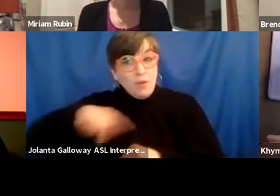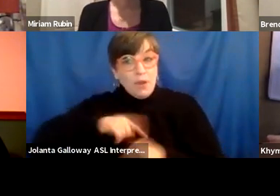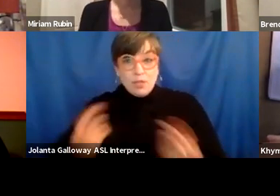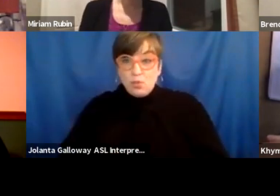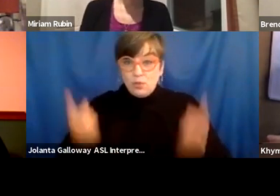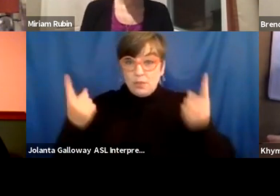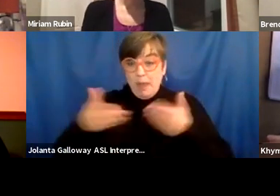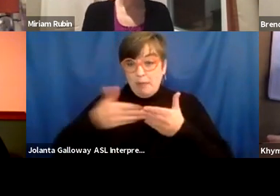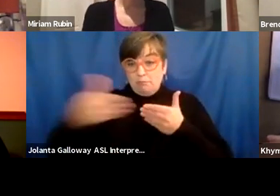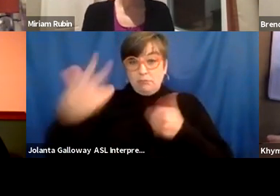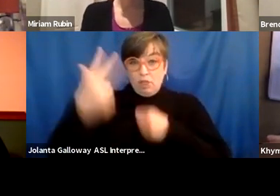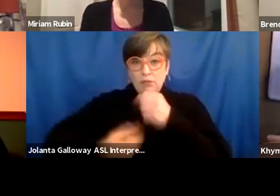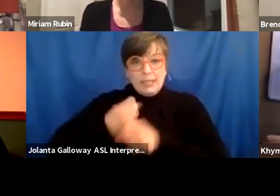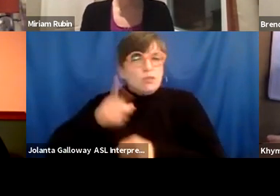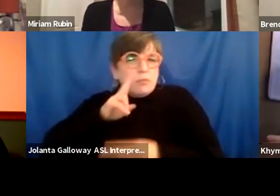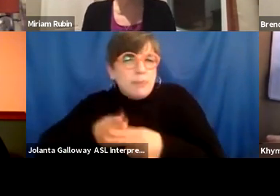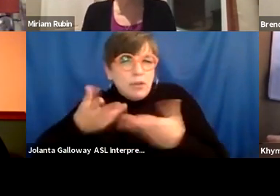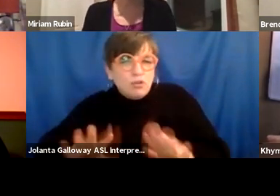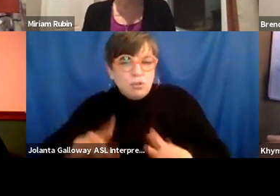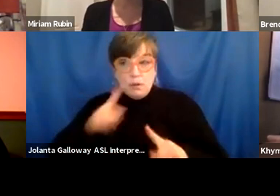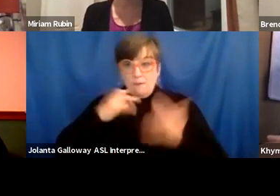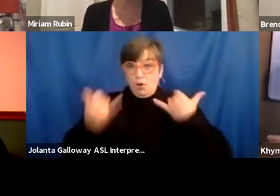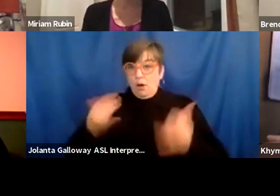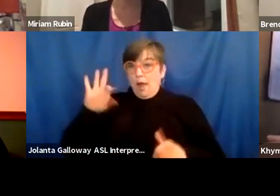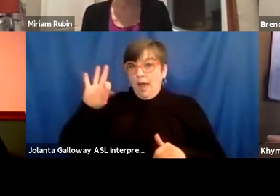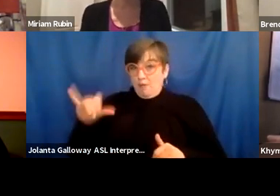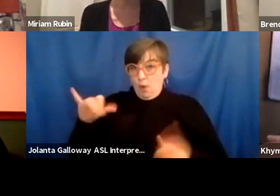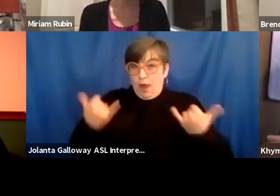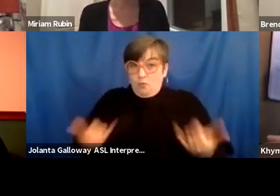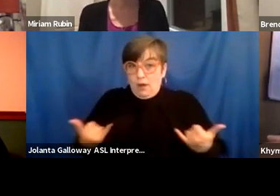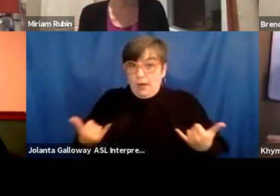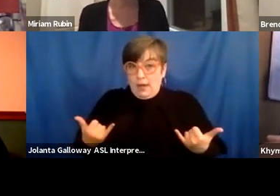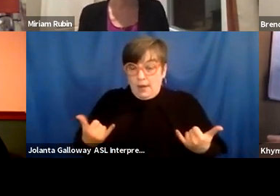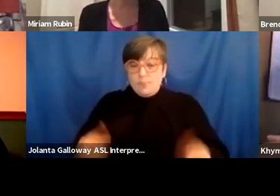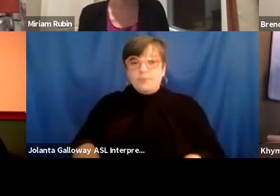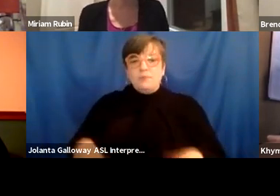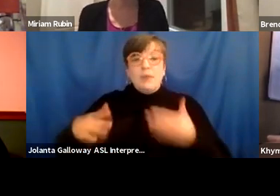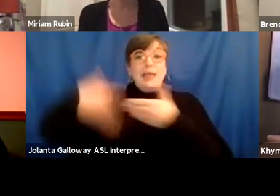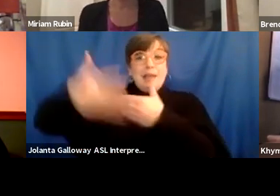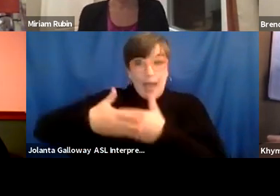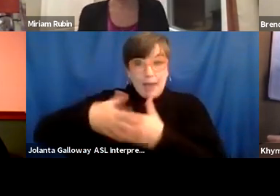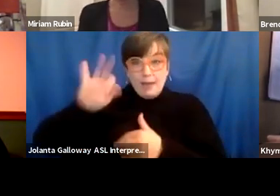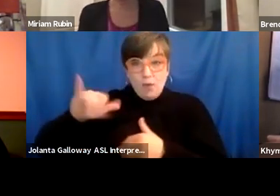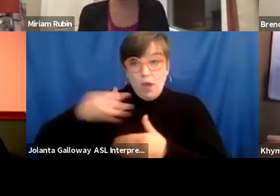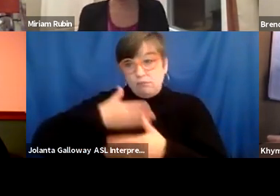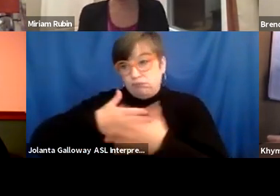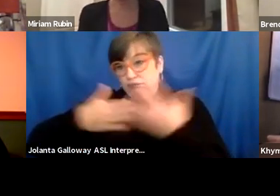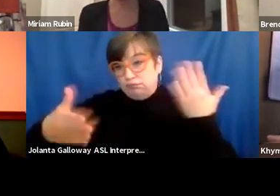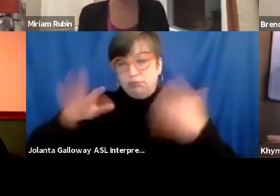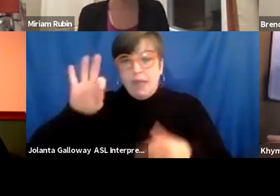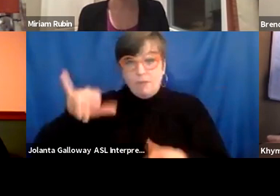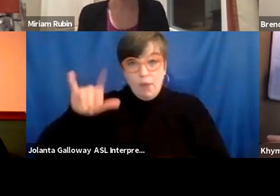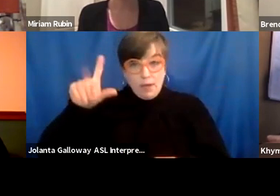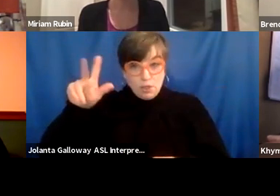over 3 years, as you said, for this fiscal year that we're in right now, the next fiscal year, and all the way into 23.